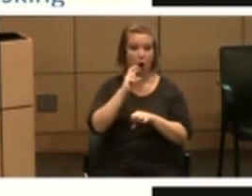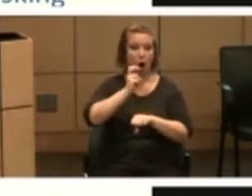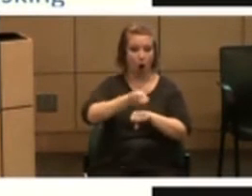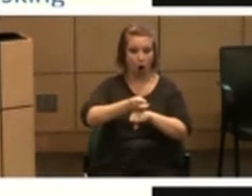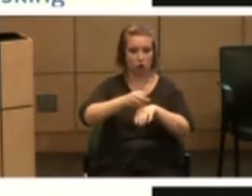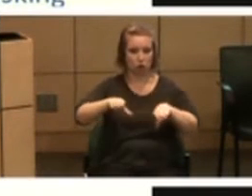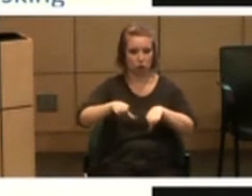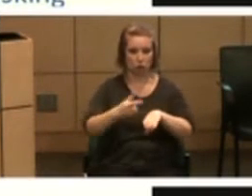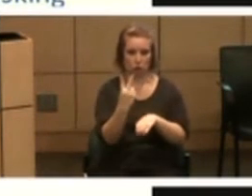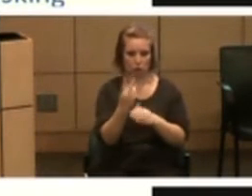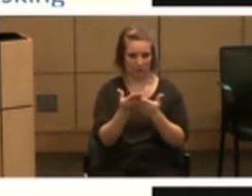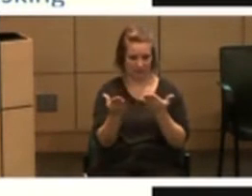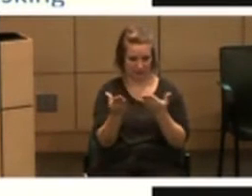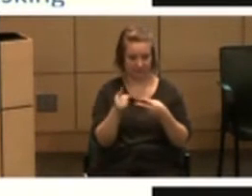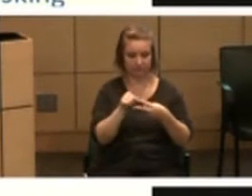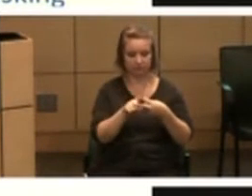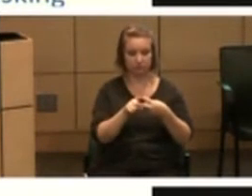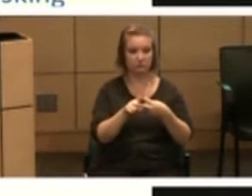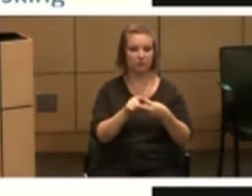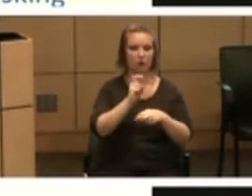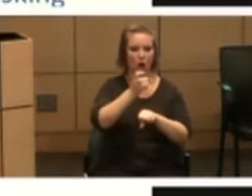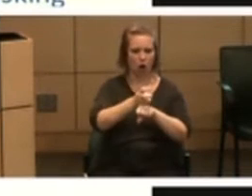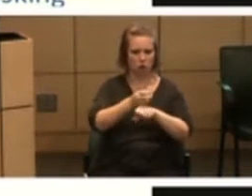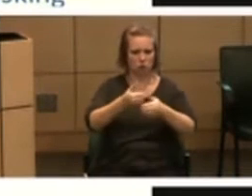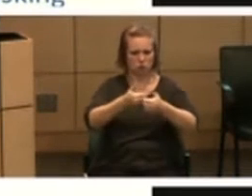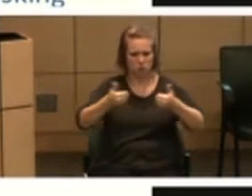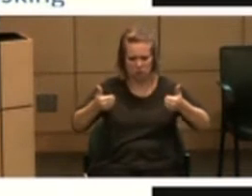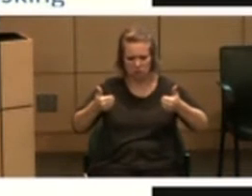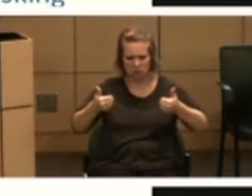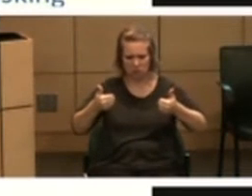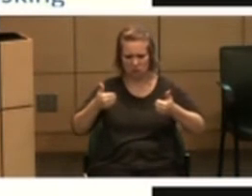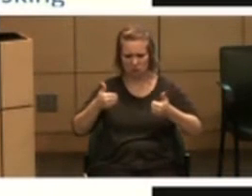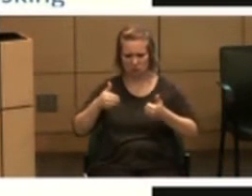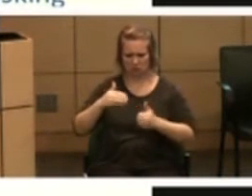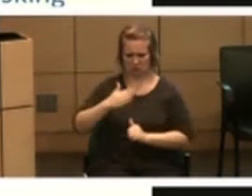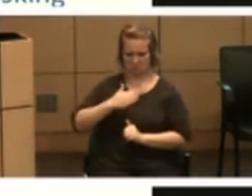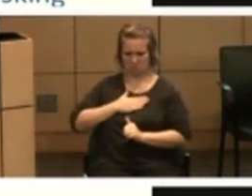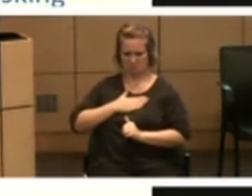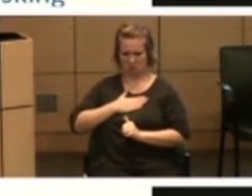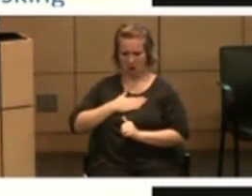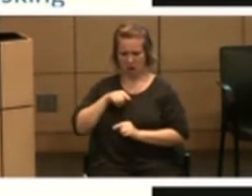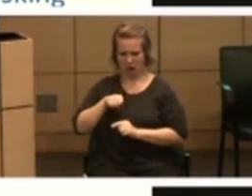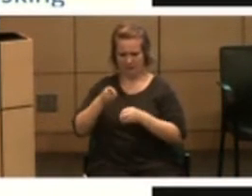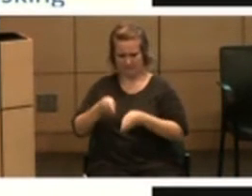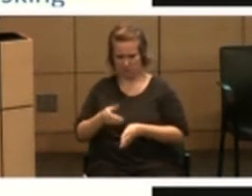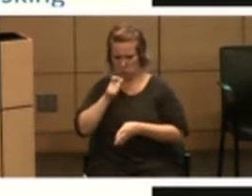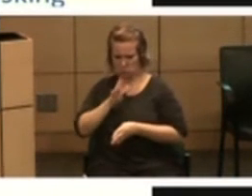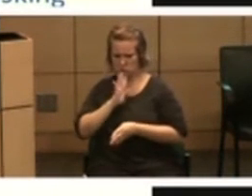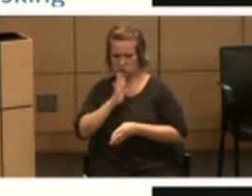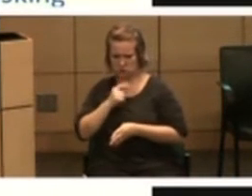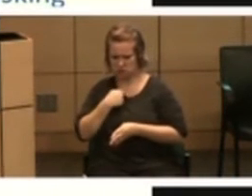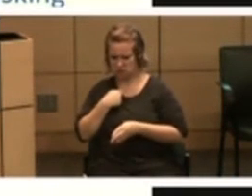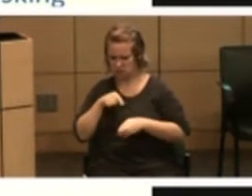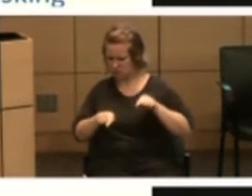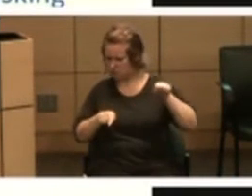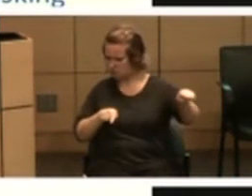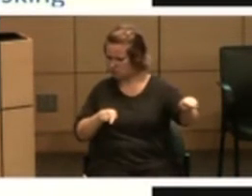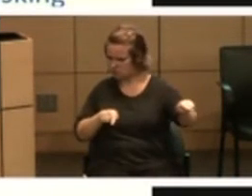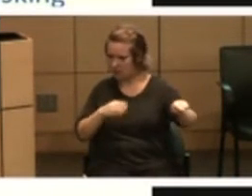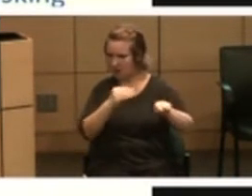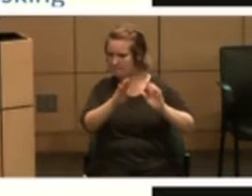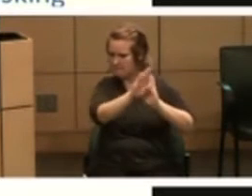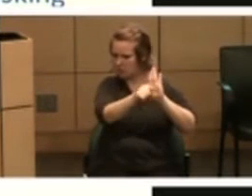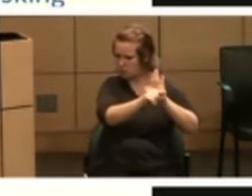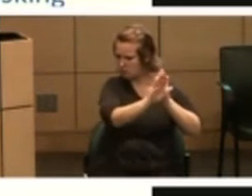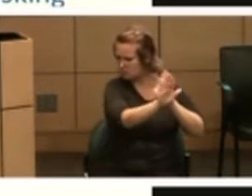things. One is it's really hard to separate, okay, what belongs to the target? Who's talking here? And what aspects belong to the background or the